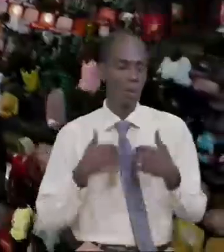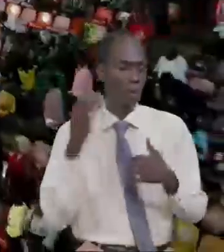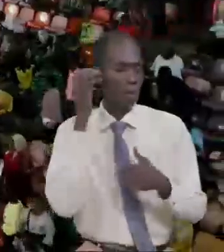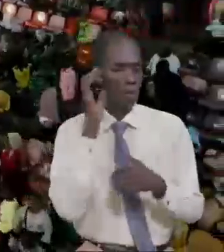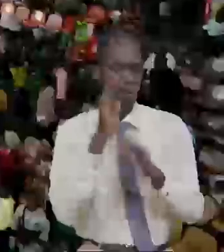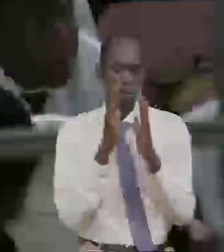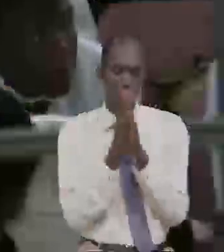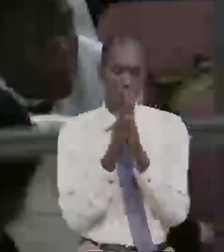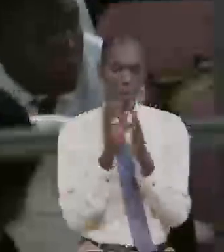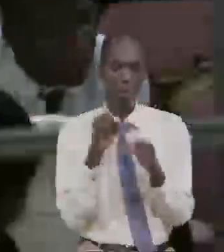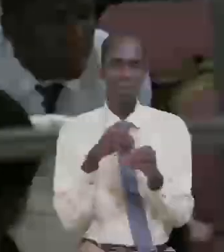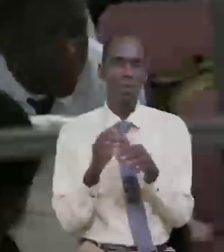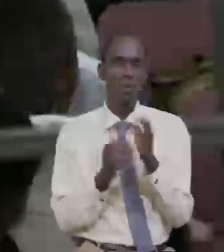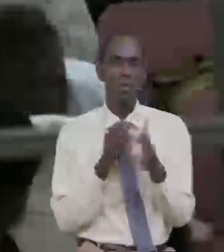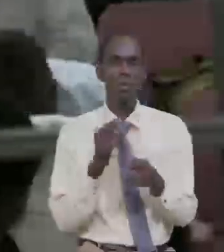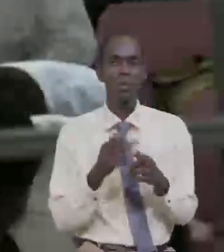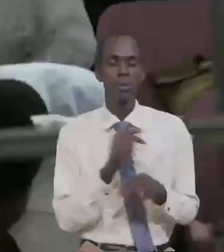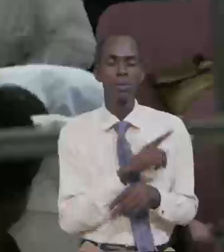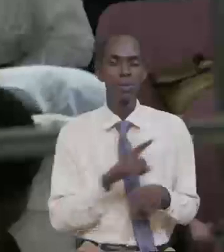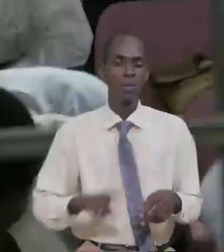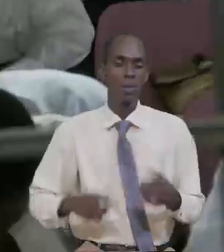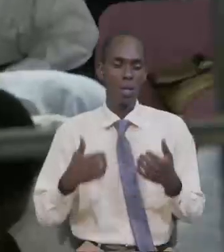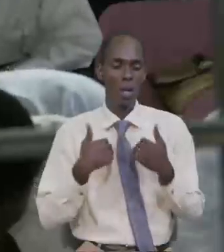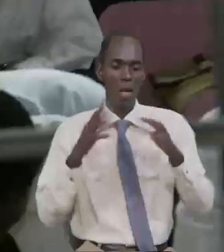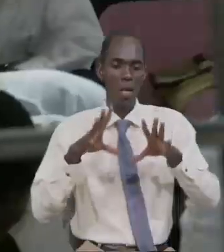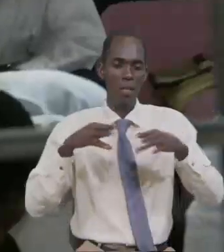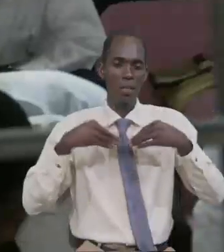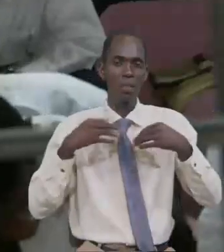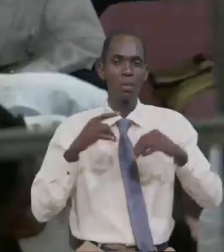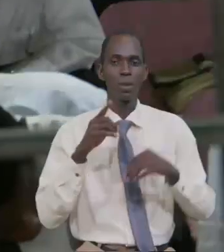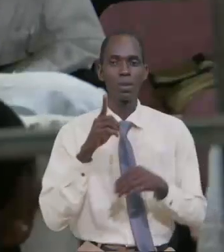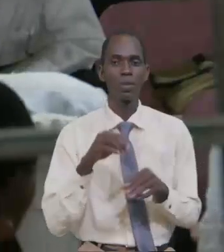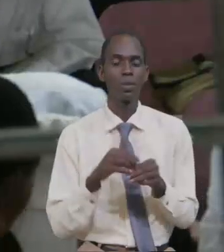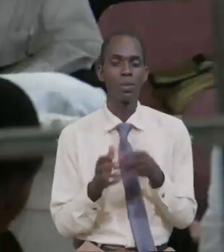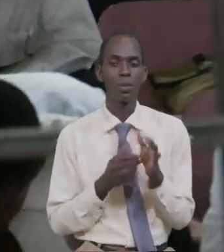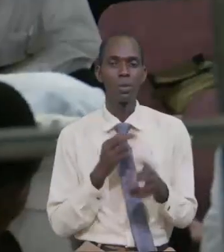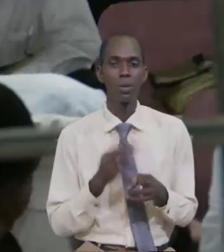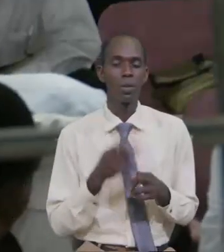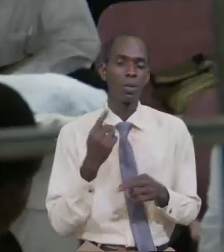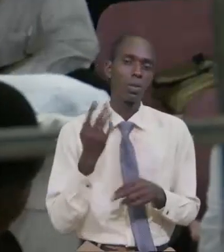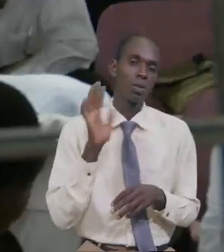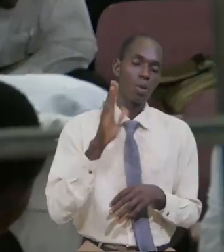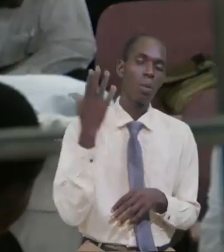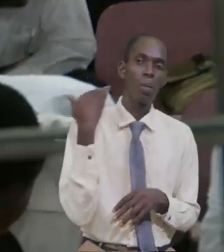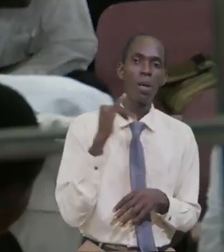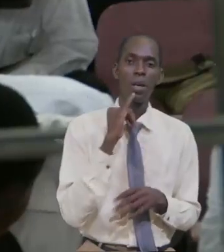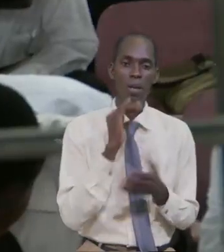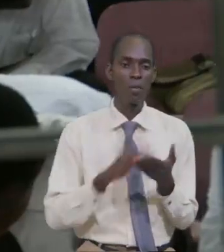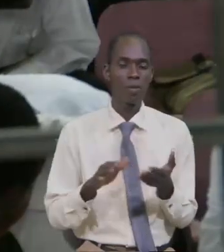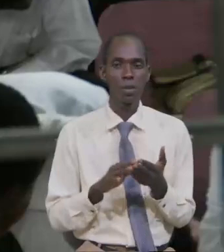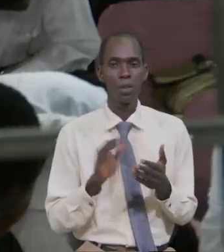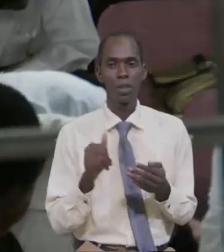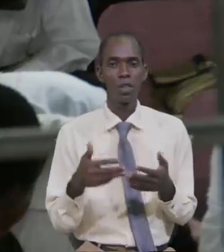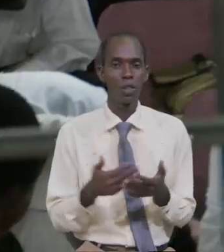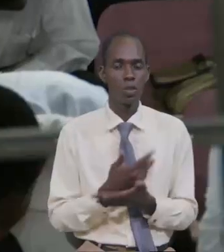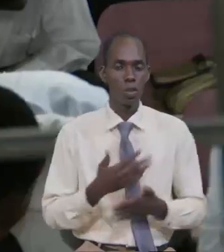forgiven. A new life is beginning in your life right now in Jesus' name. Heaven, confirm that in your